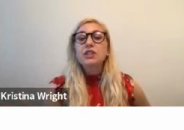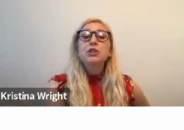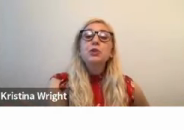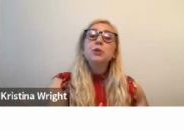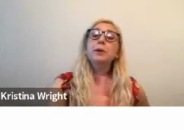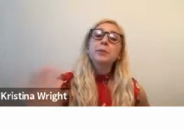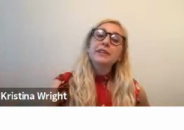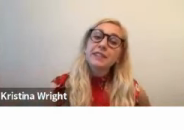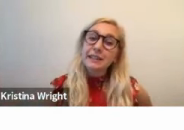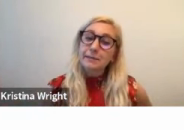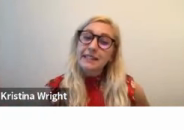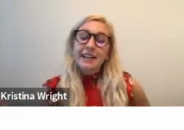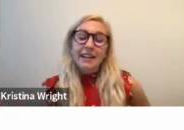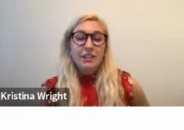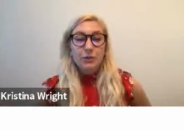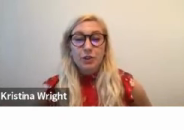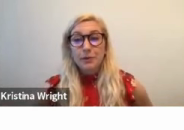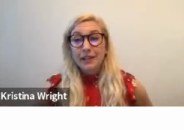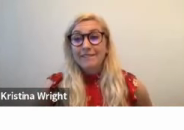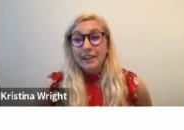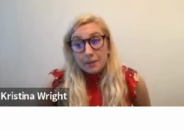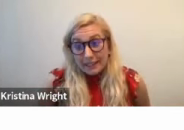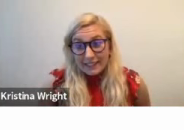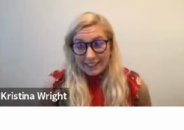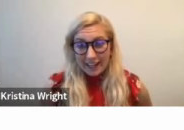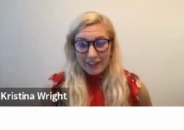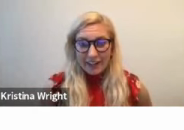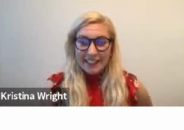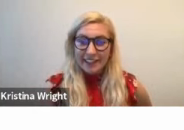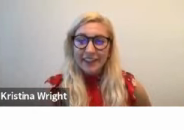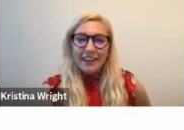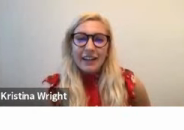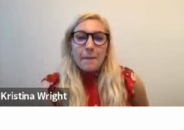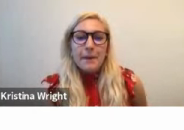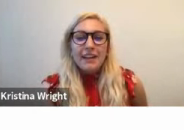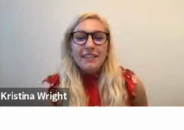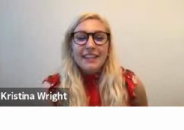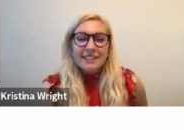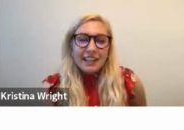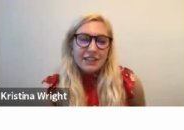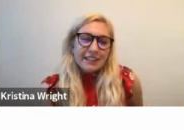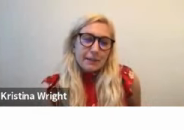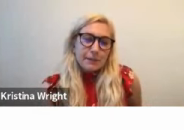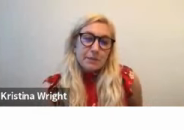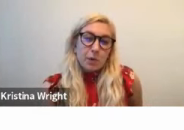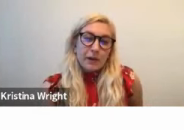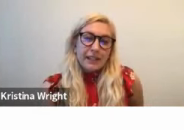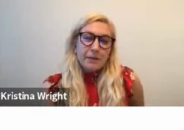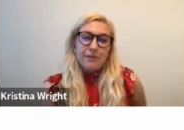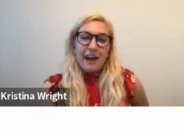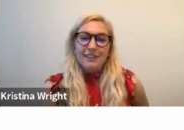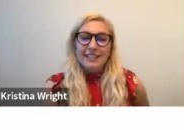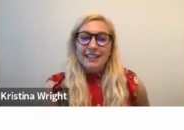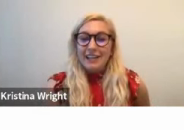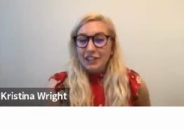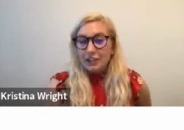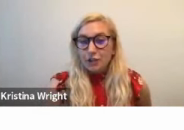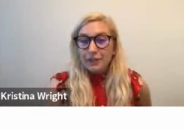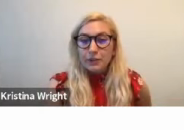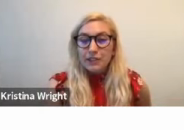a super brief glimpse into interpreting very basic data graphs here, but these kinds of examples and more can be found